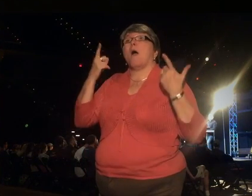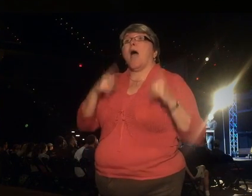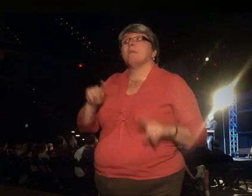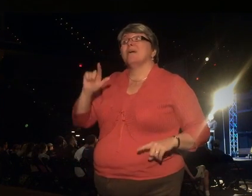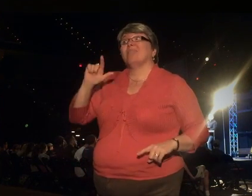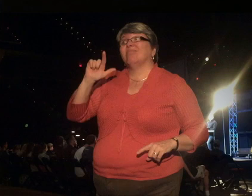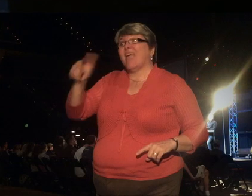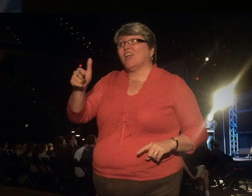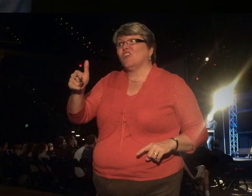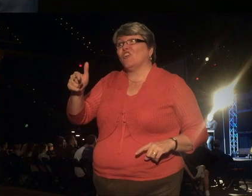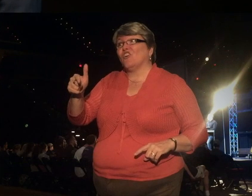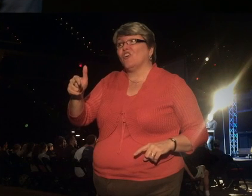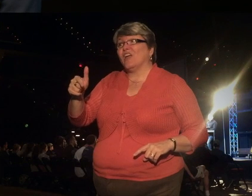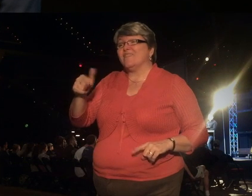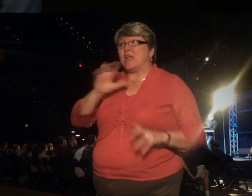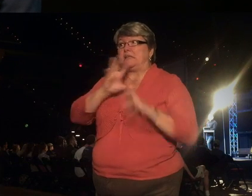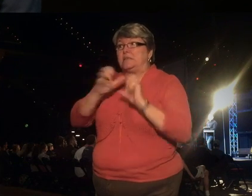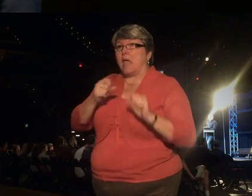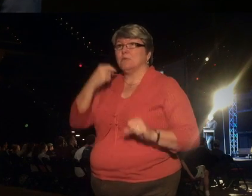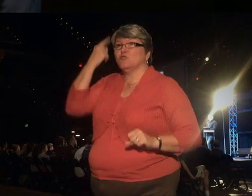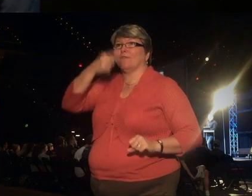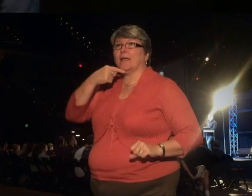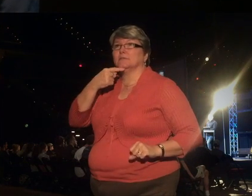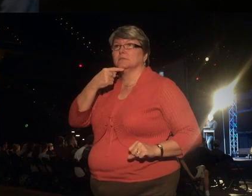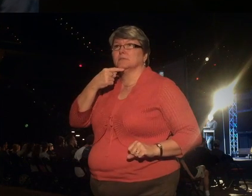happens if you damage your face?